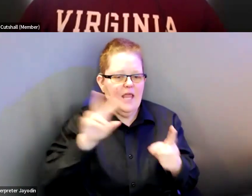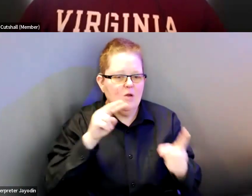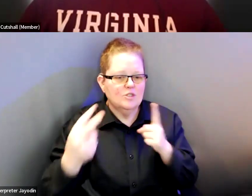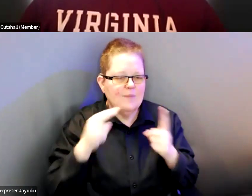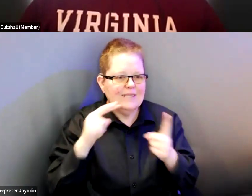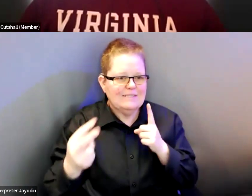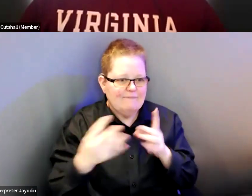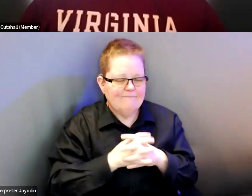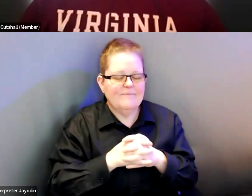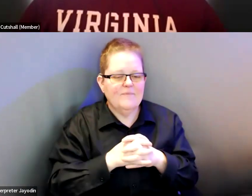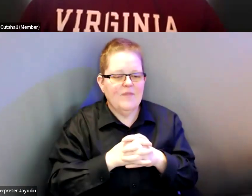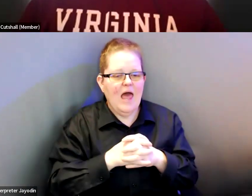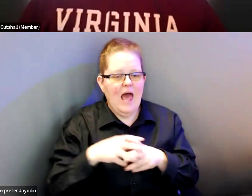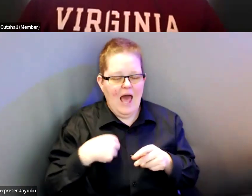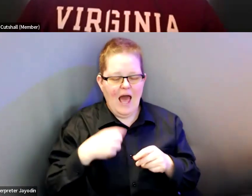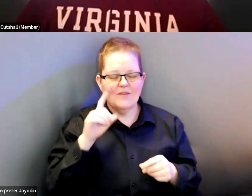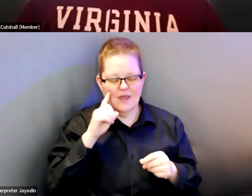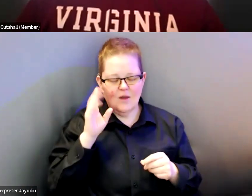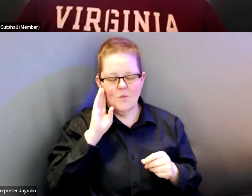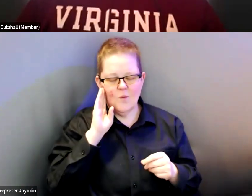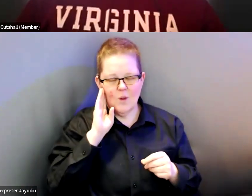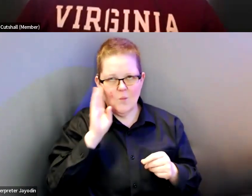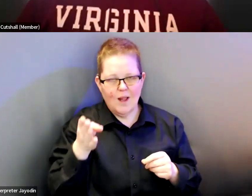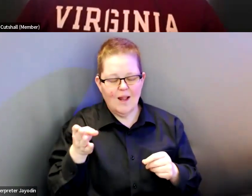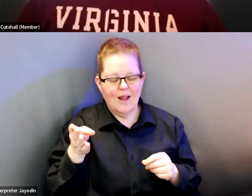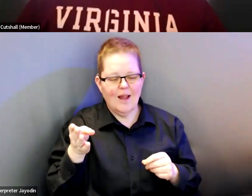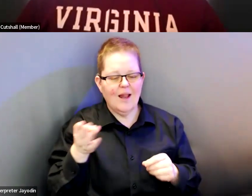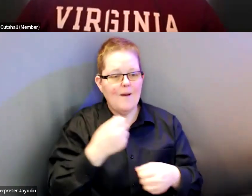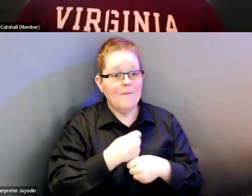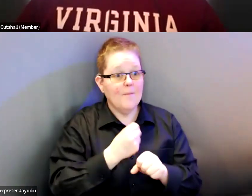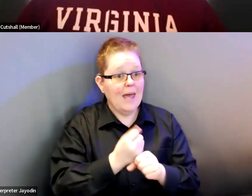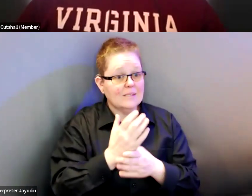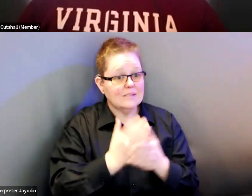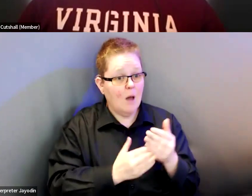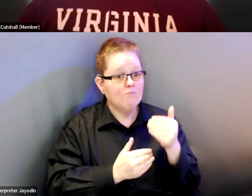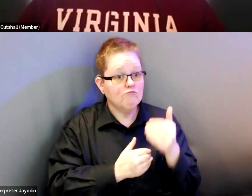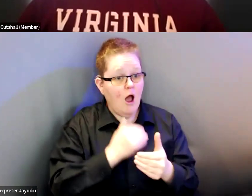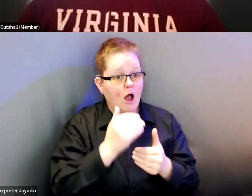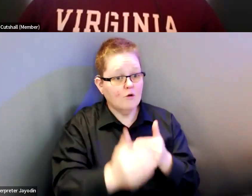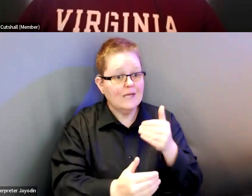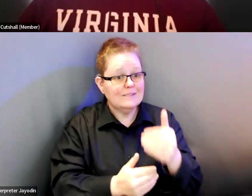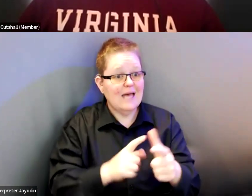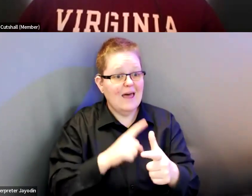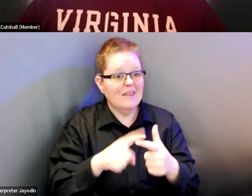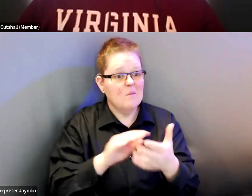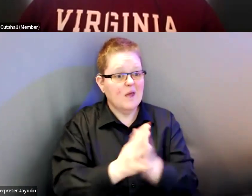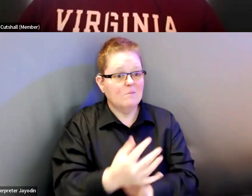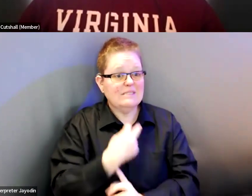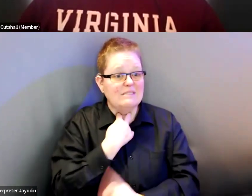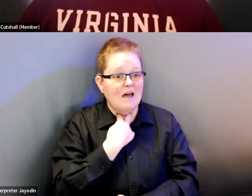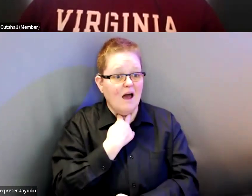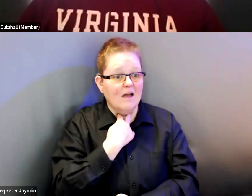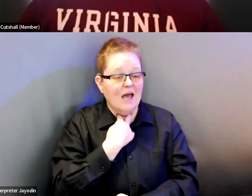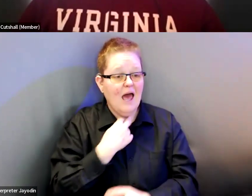that we're going to make some progress, and then we're going to get stuck. And either we're going to have to switch gears